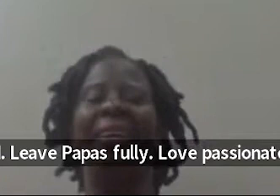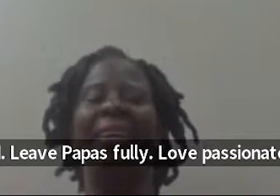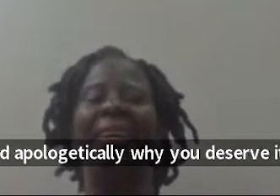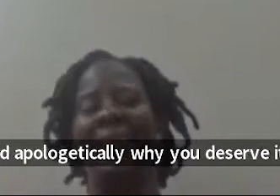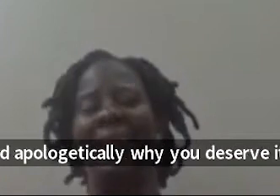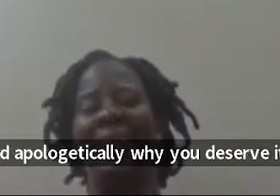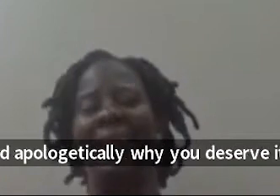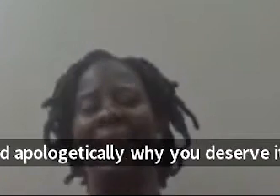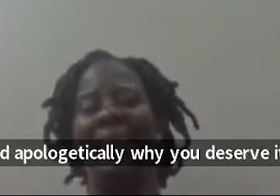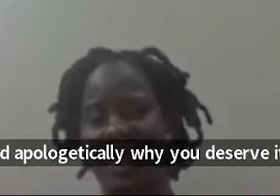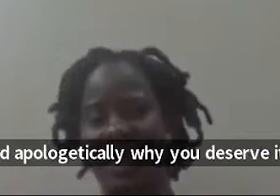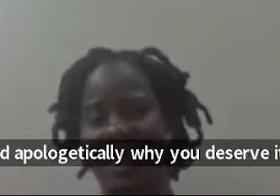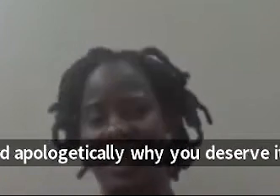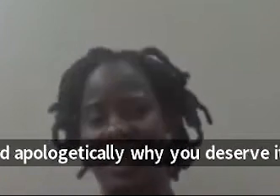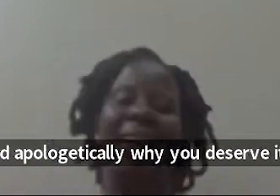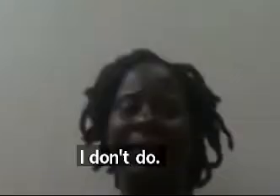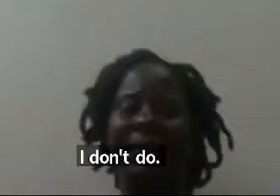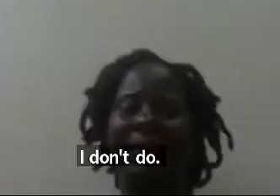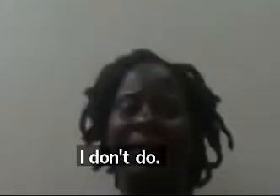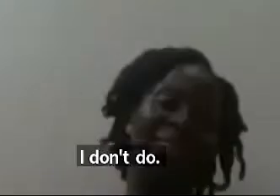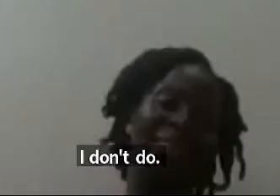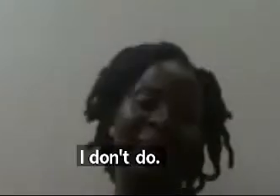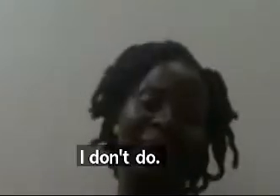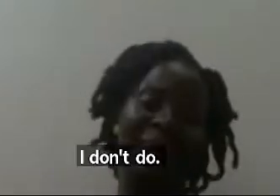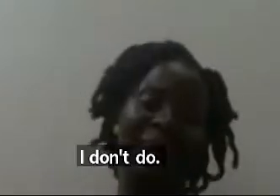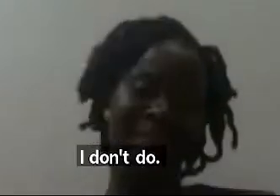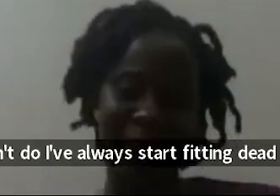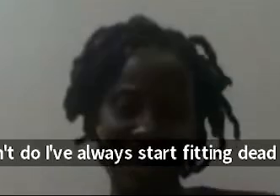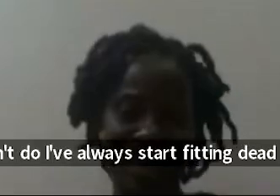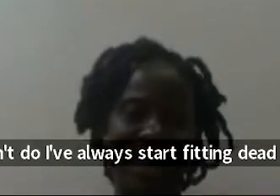I thought you were about to start preaching, Jenny. Hey, hey.